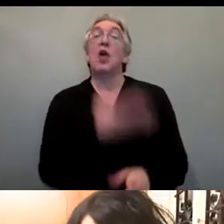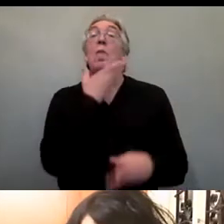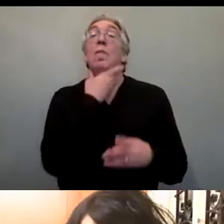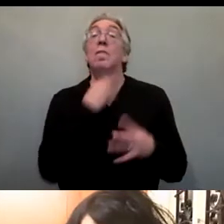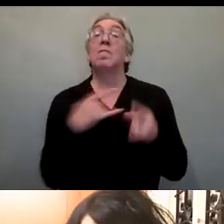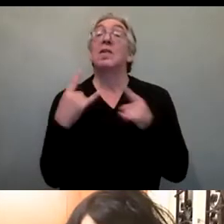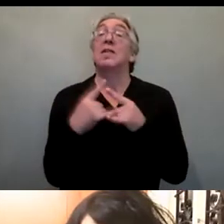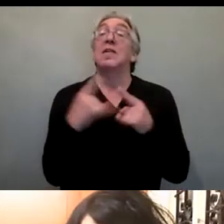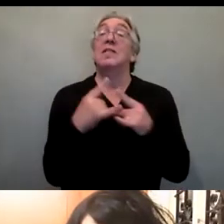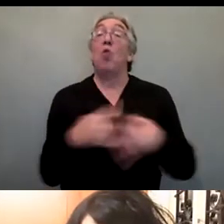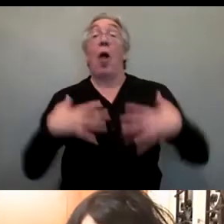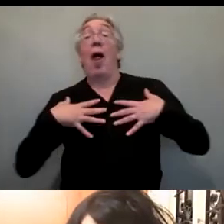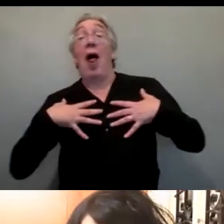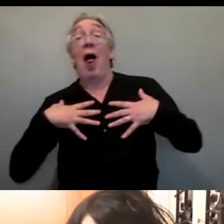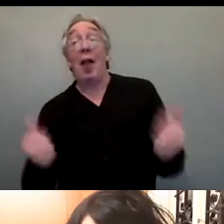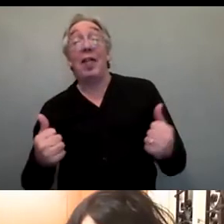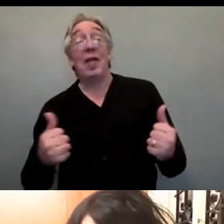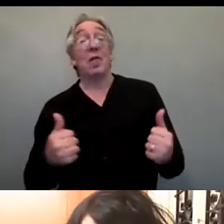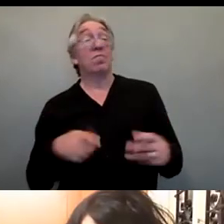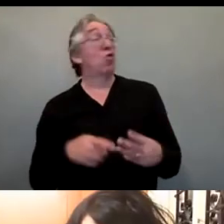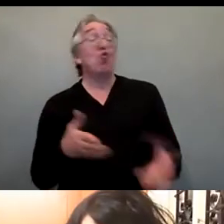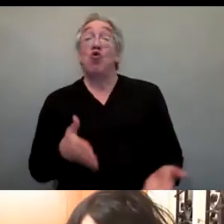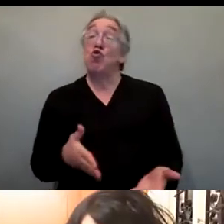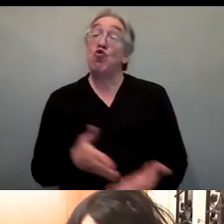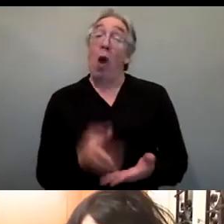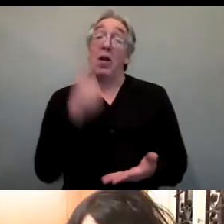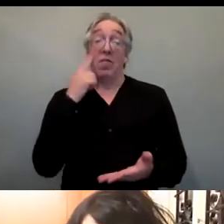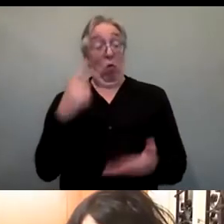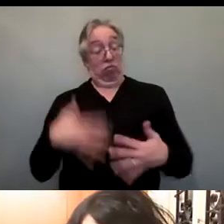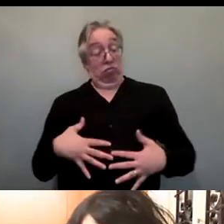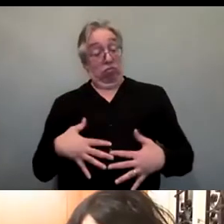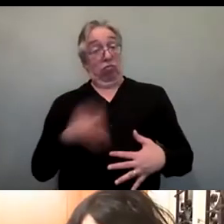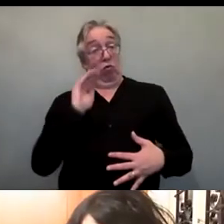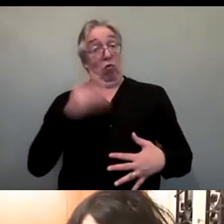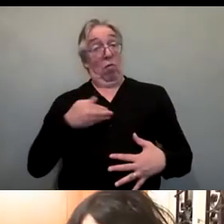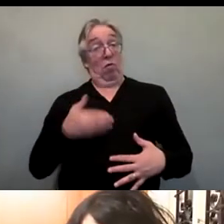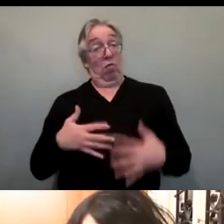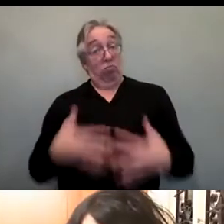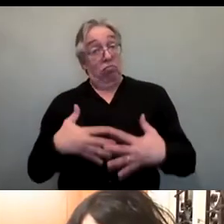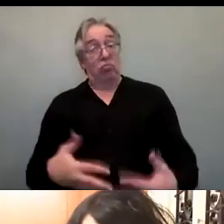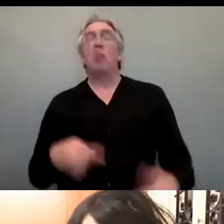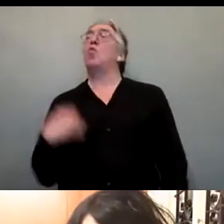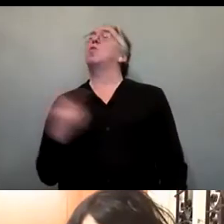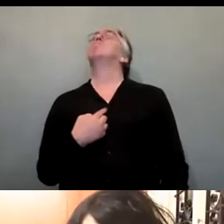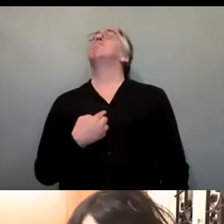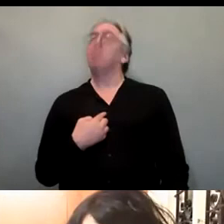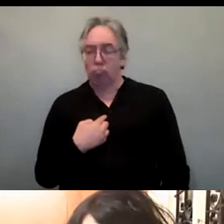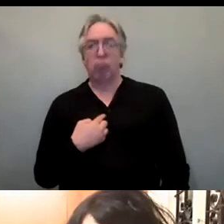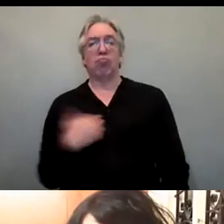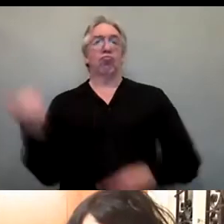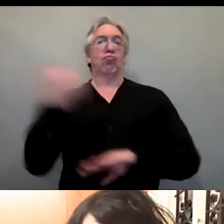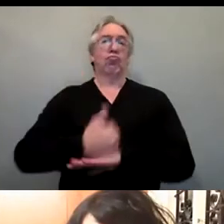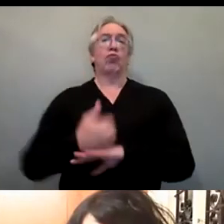that's why RIADIS started to design this project with 2 courses. And the courses started in